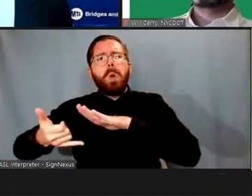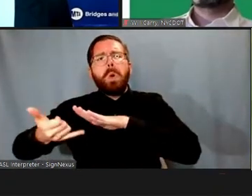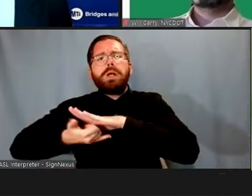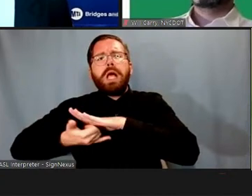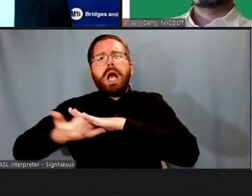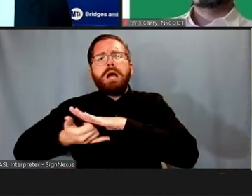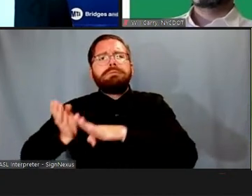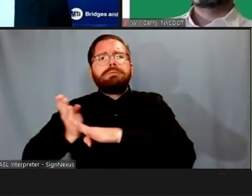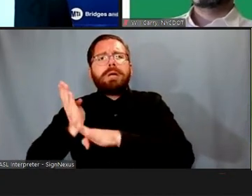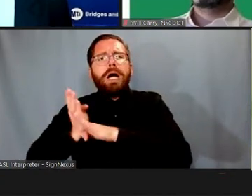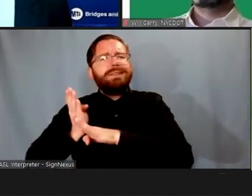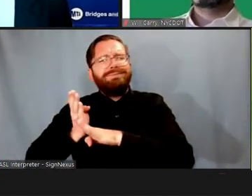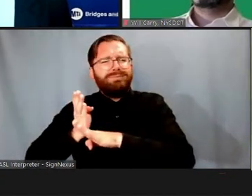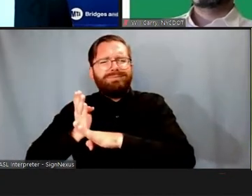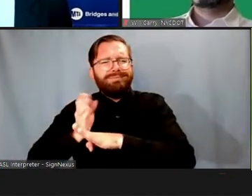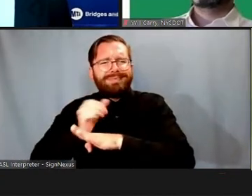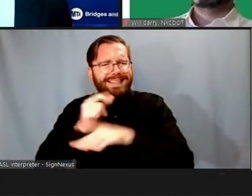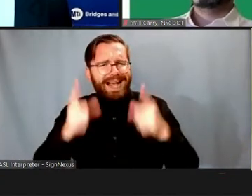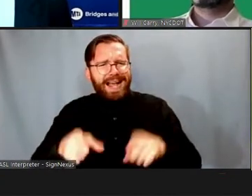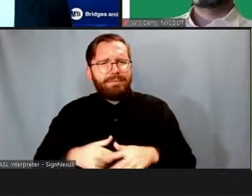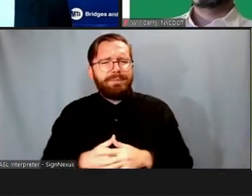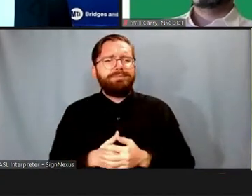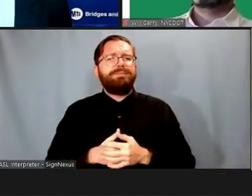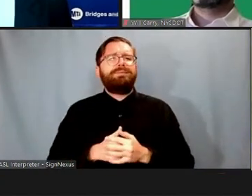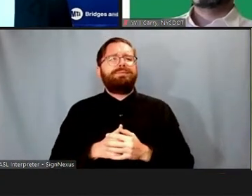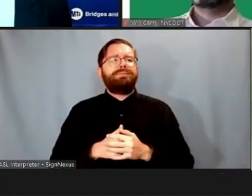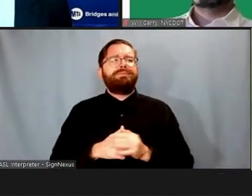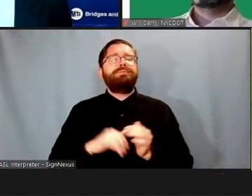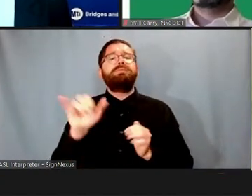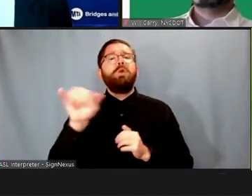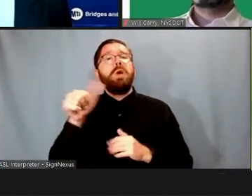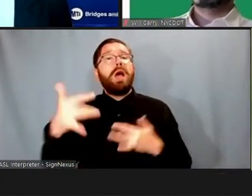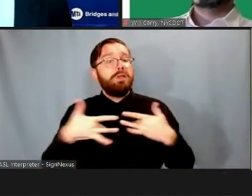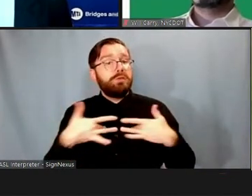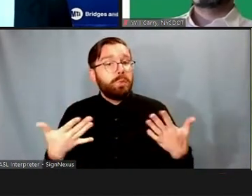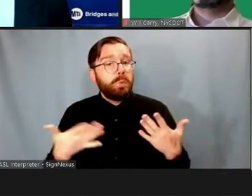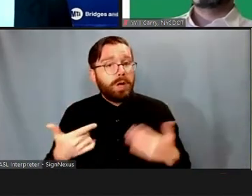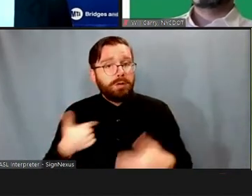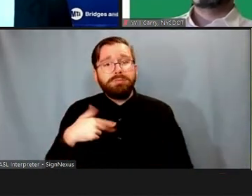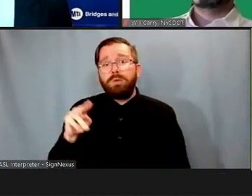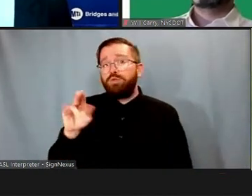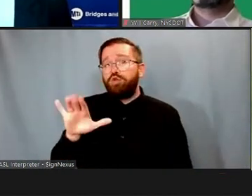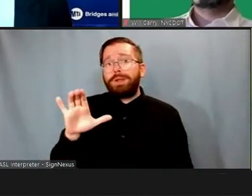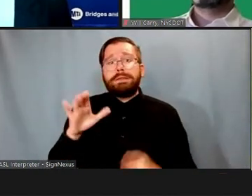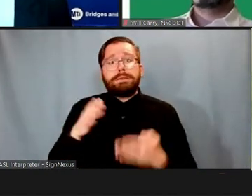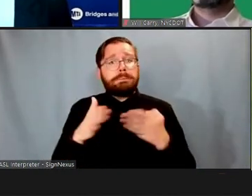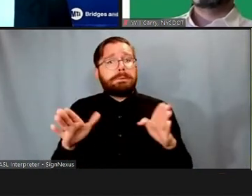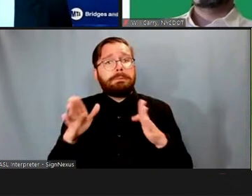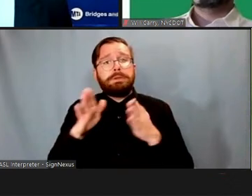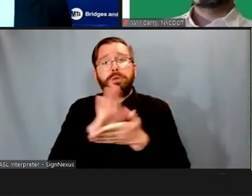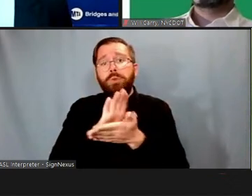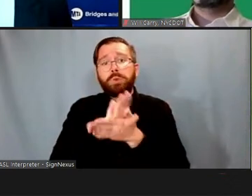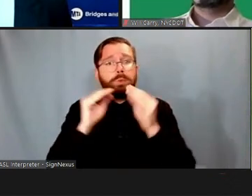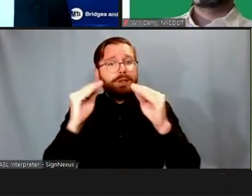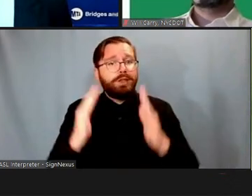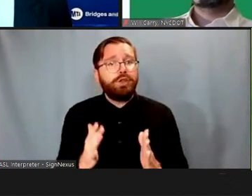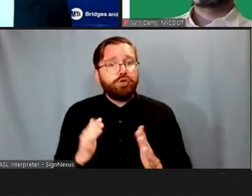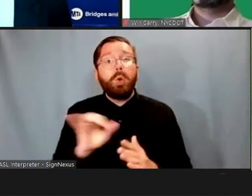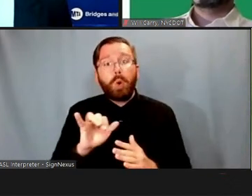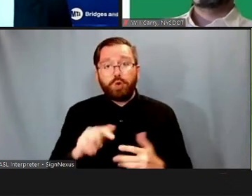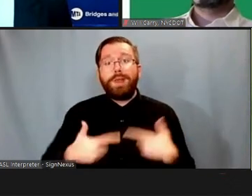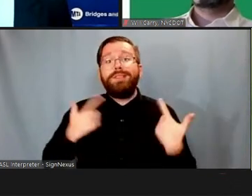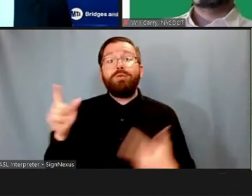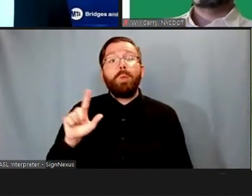asinine another concern of mine is i am a new york city public schools teacher i'm also a resident of bergen county new